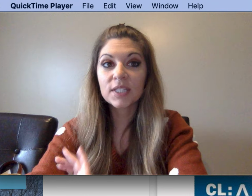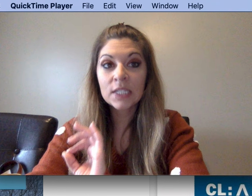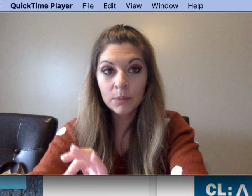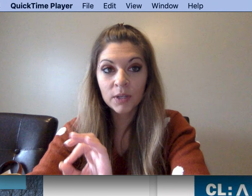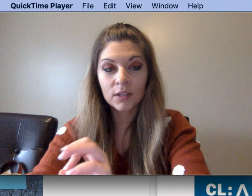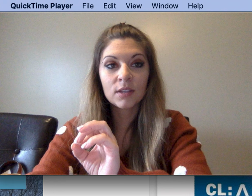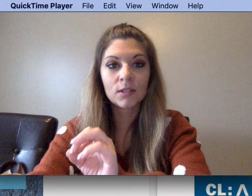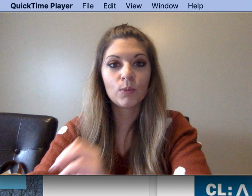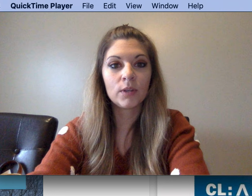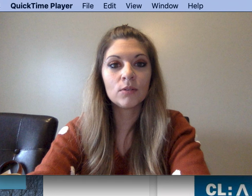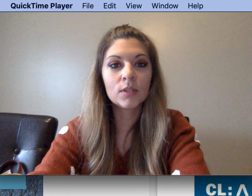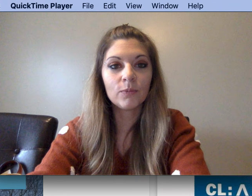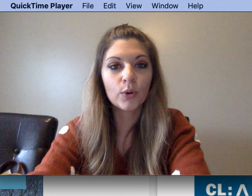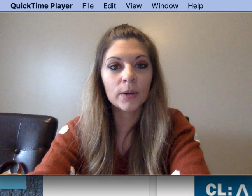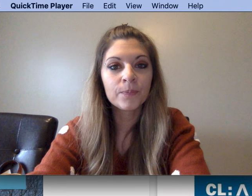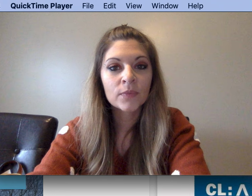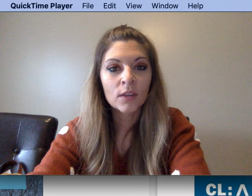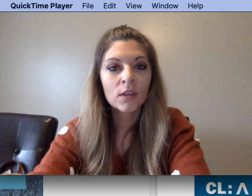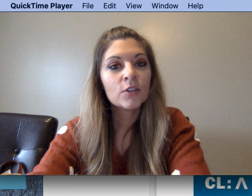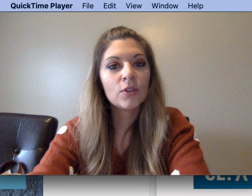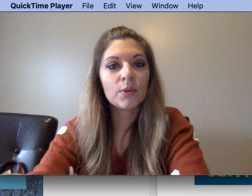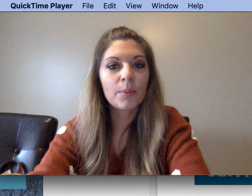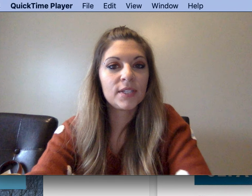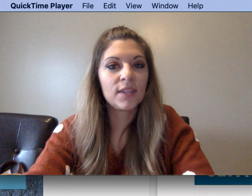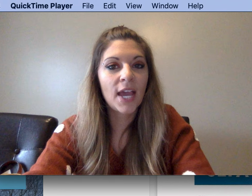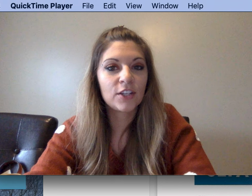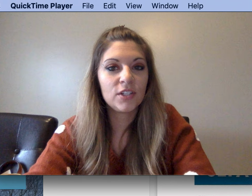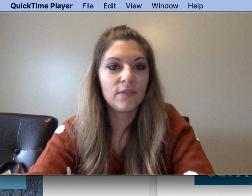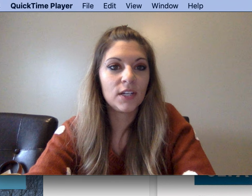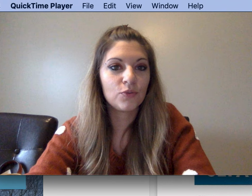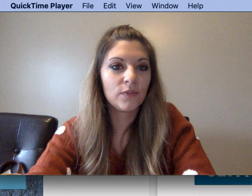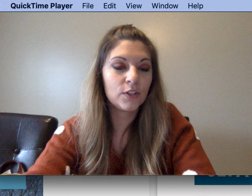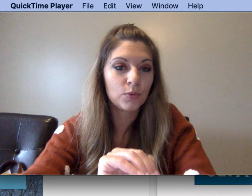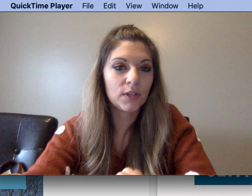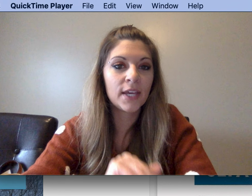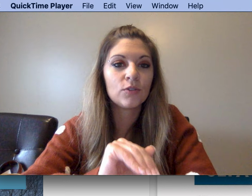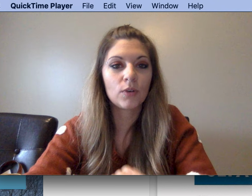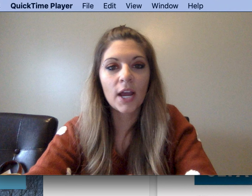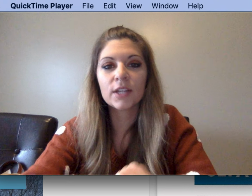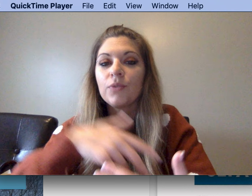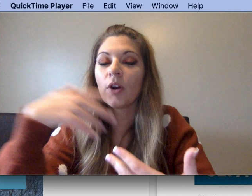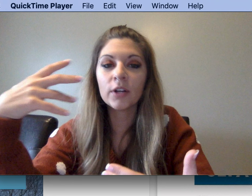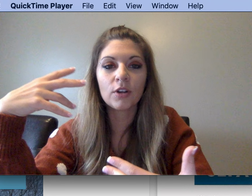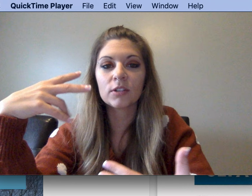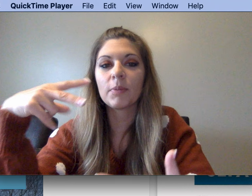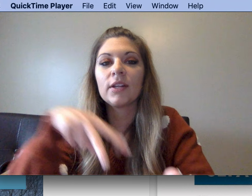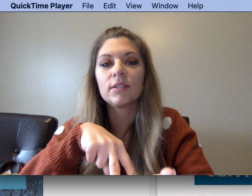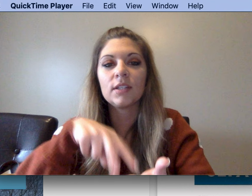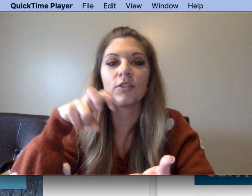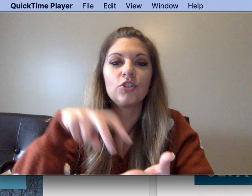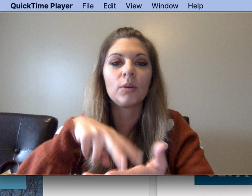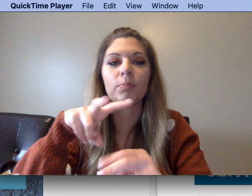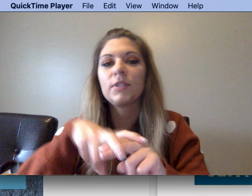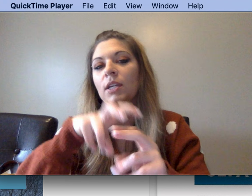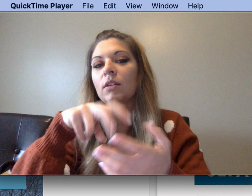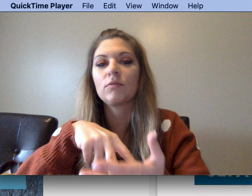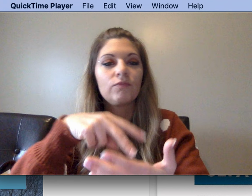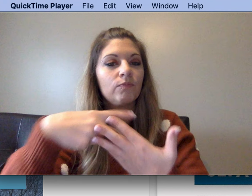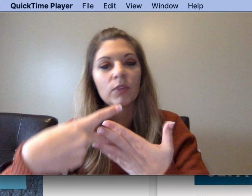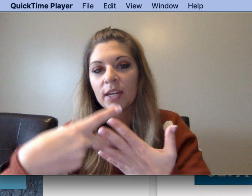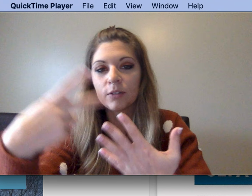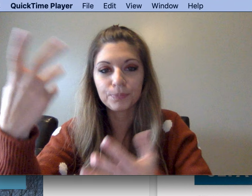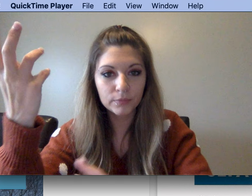things, but typically this is what we use them for. So they represent the actions of an individual legs or eyes. We've already talked about it: sit, jump,